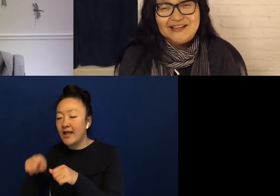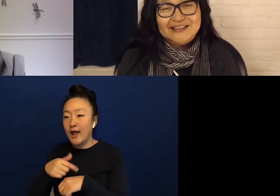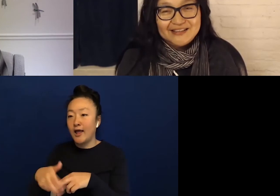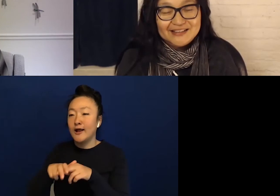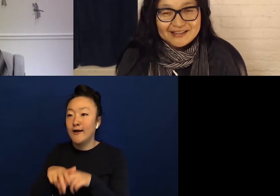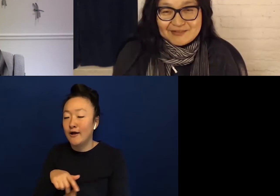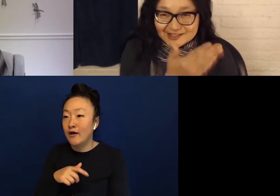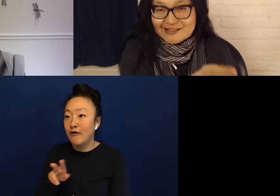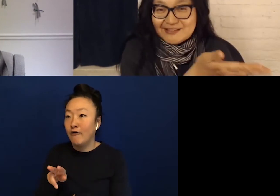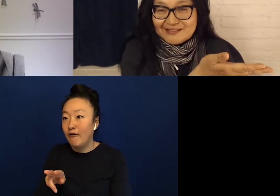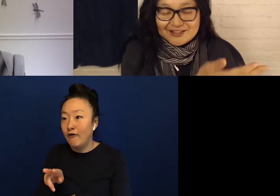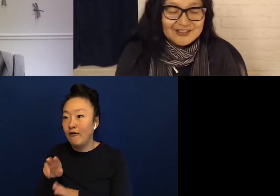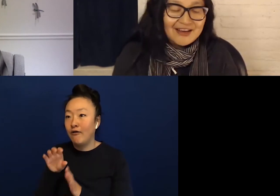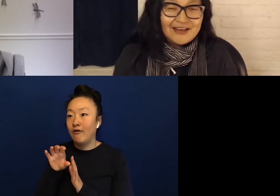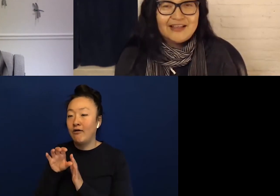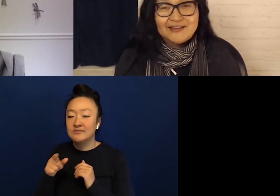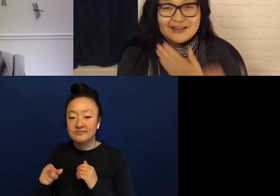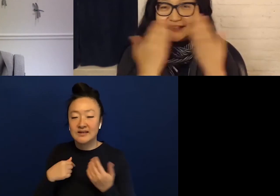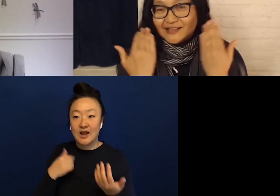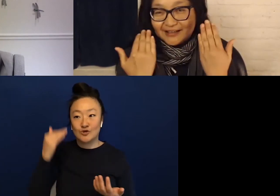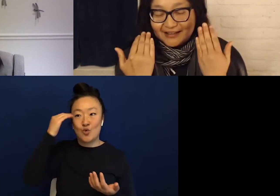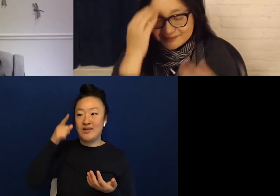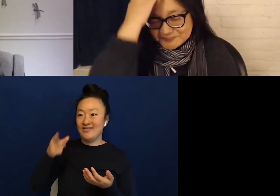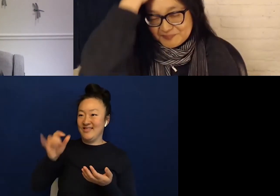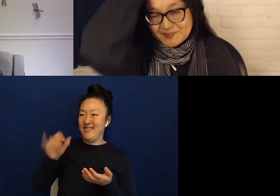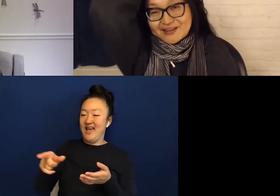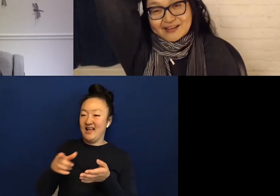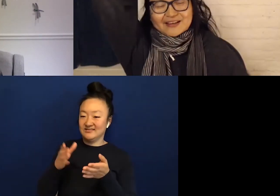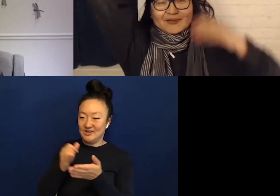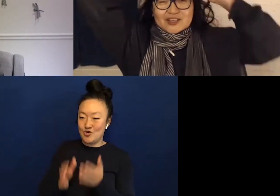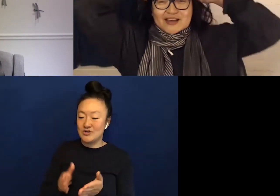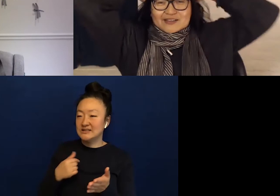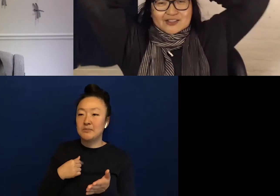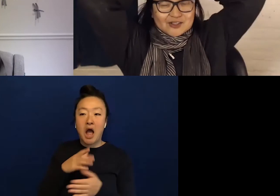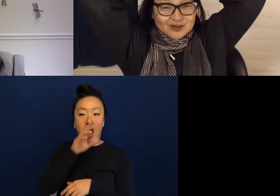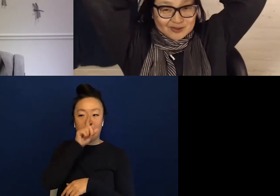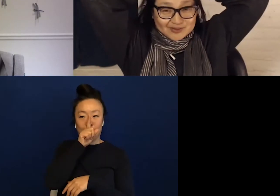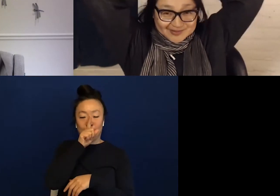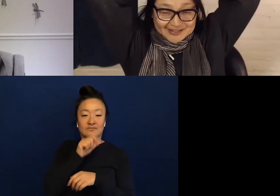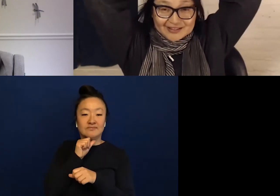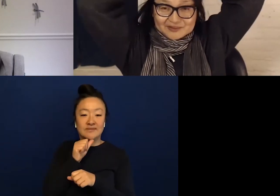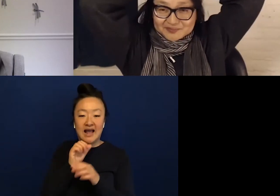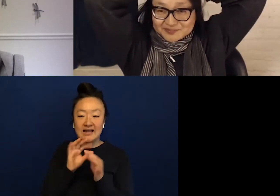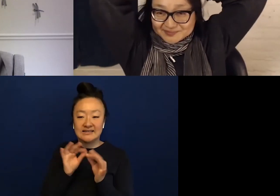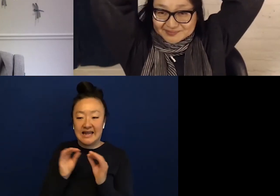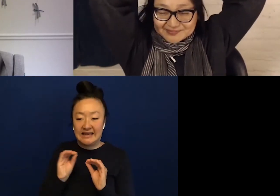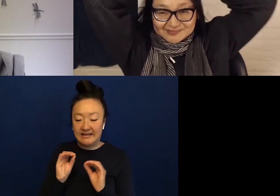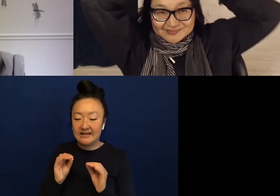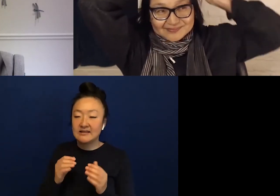knowing that that was touching Shay and not saying anything, Yeah. which I thought was just so, um,